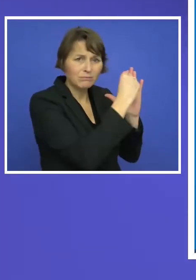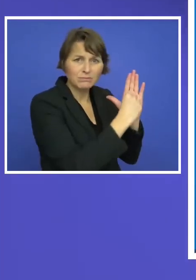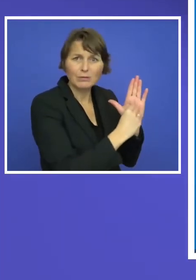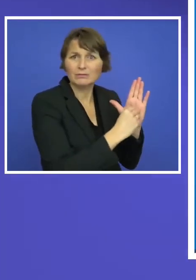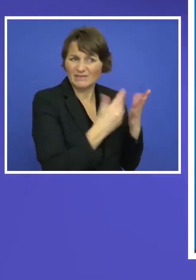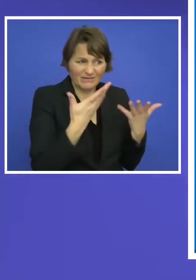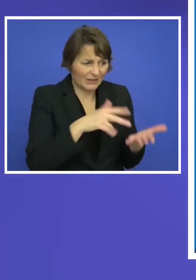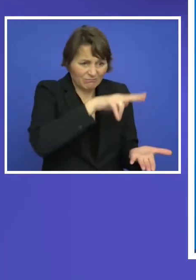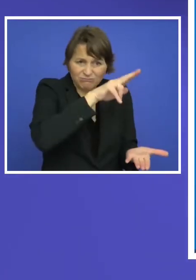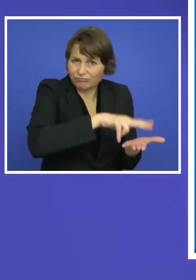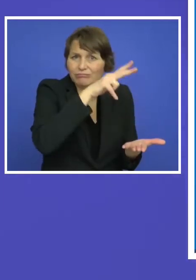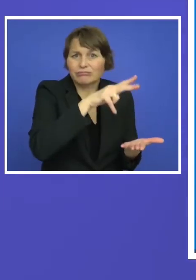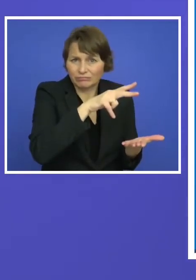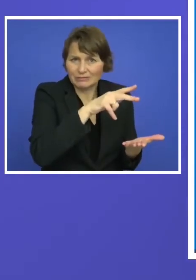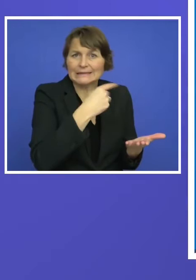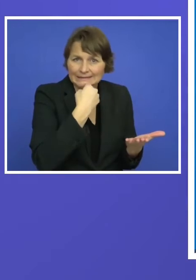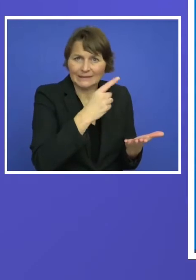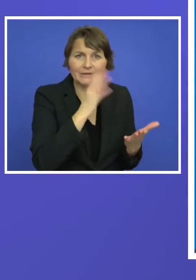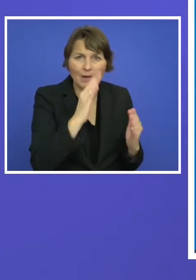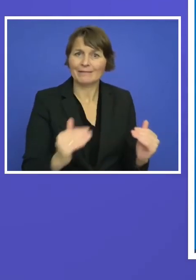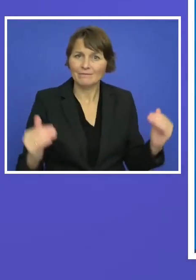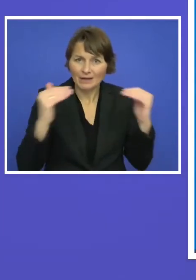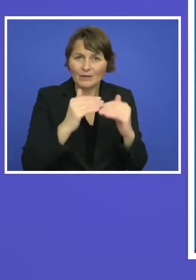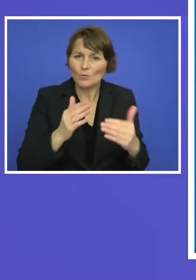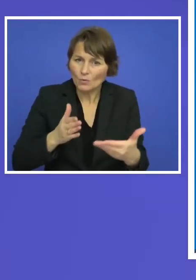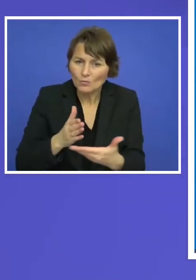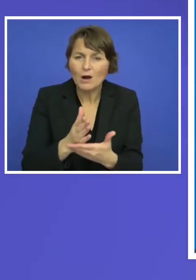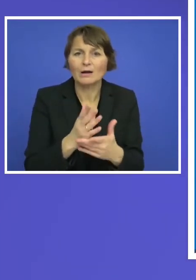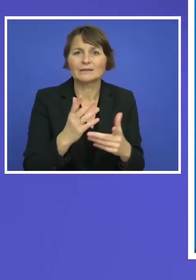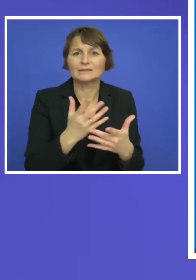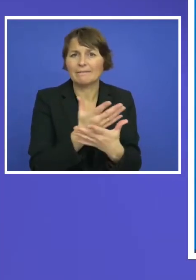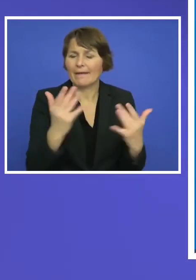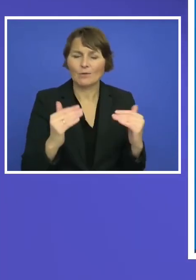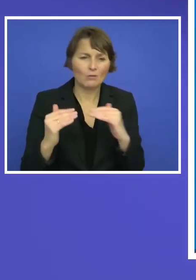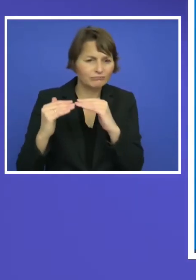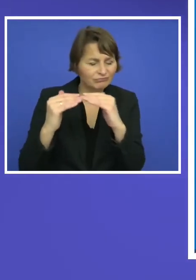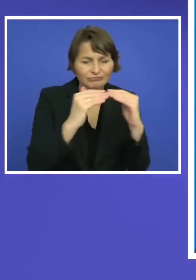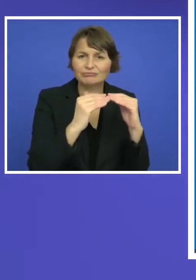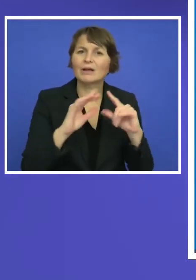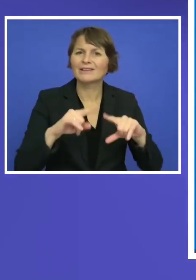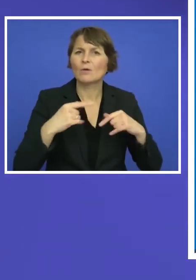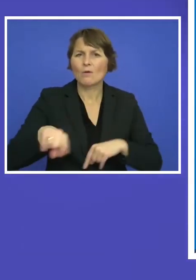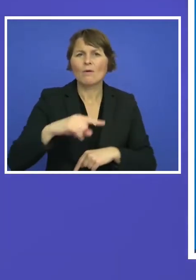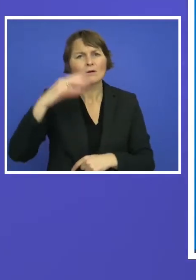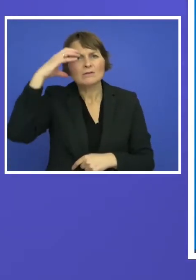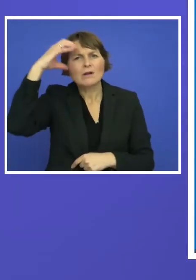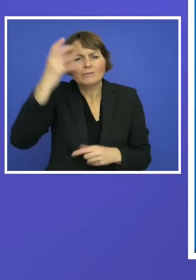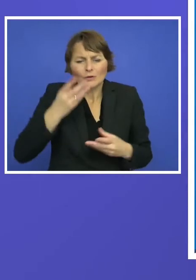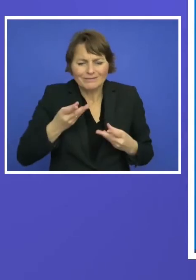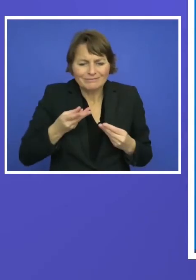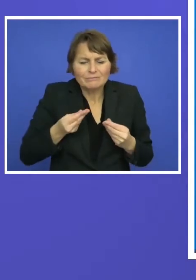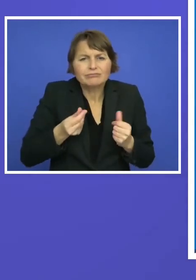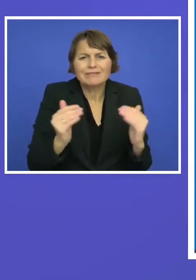the principles of equal rights and parity, and the government equality plans that are put in place by the Ministry